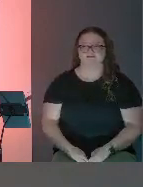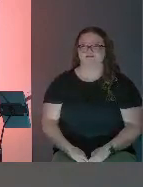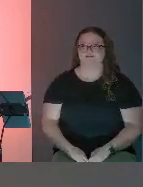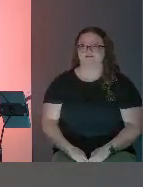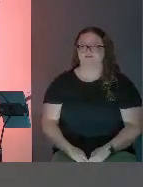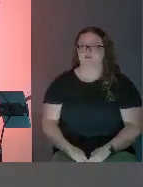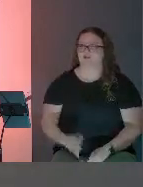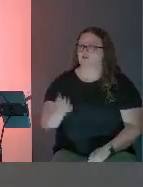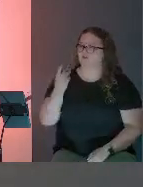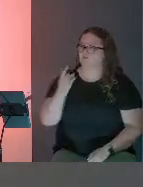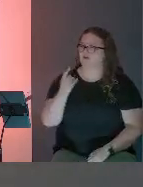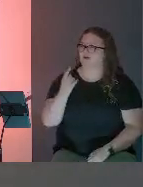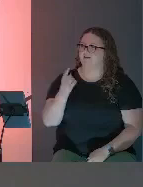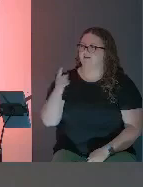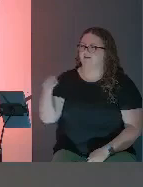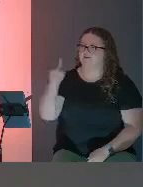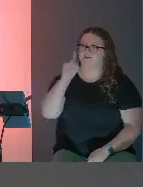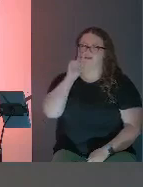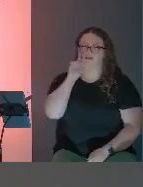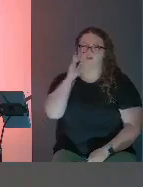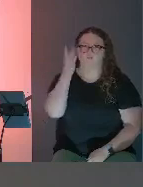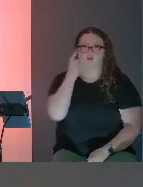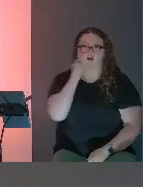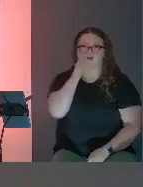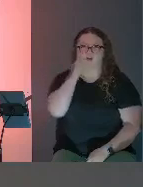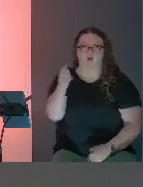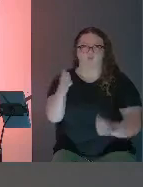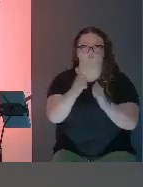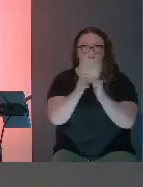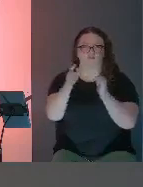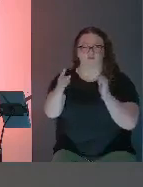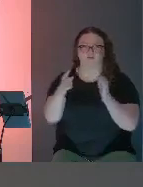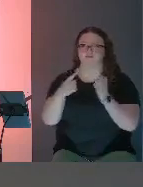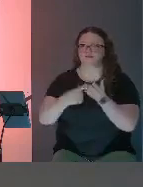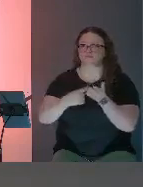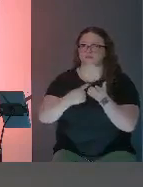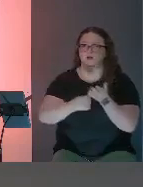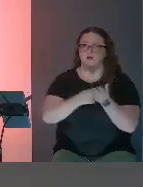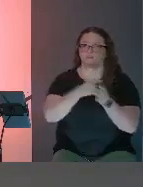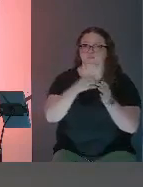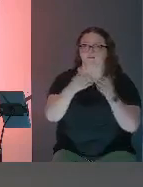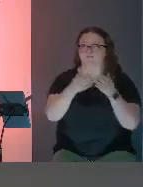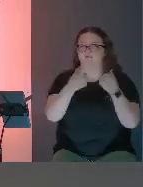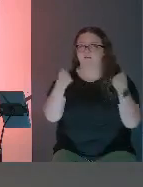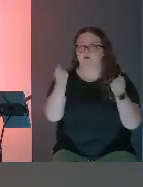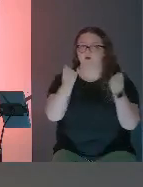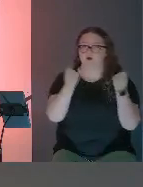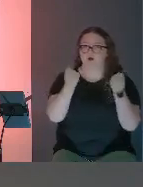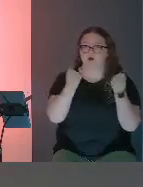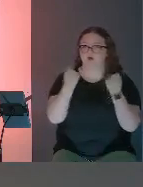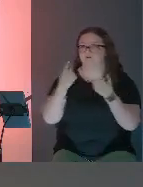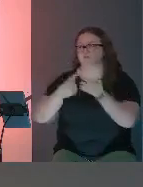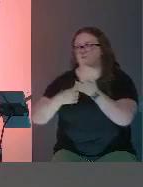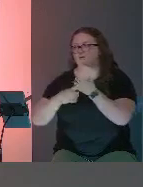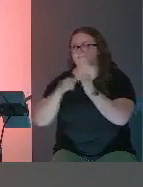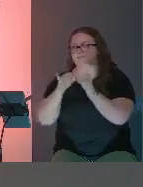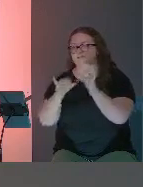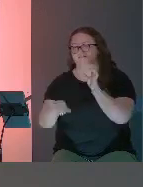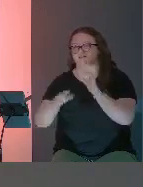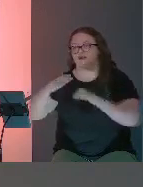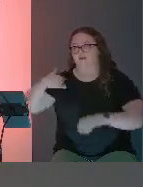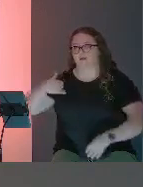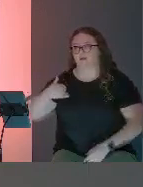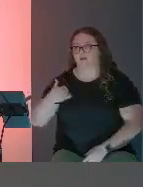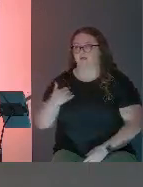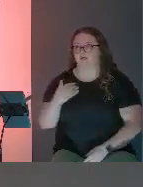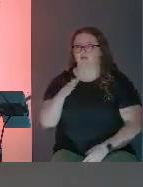You're thinking, why weren't you with her? Because we always come in separate cars, because sometimes I stay late for other reasons, like eating all the